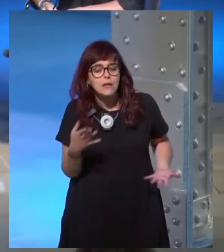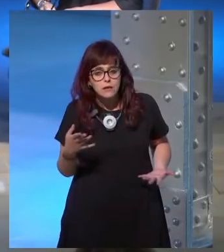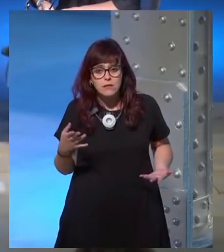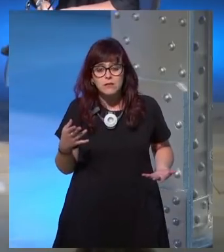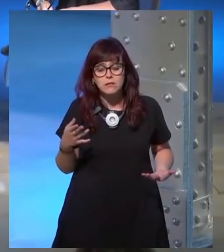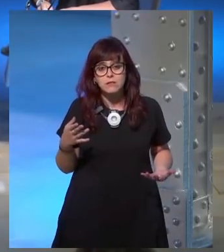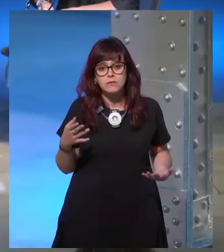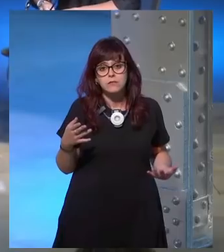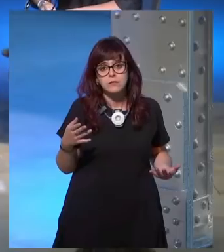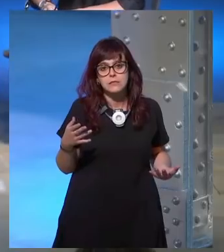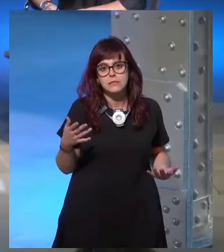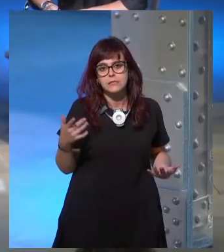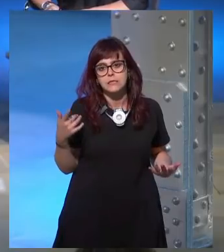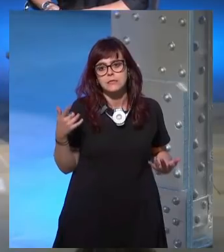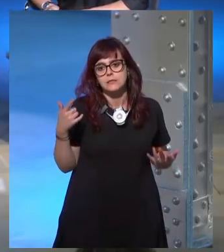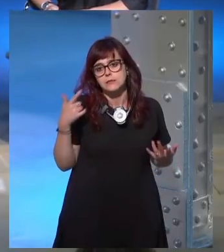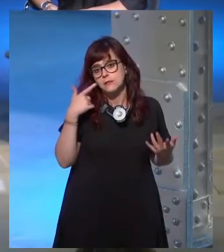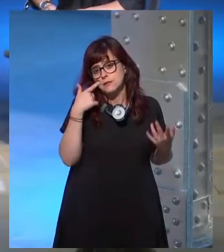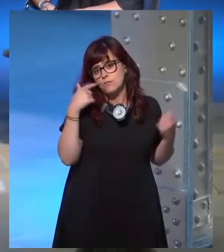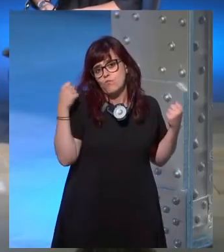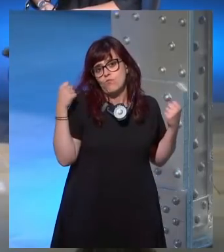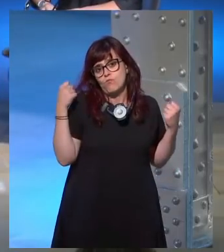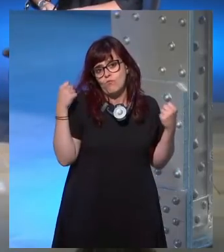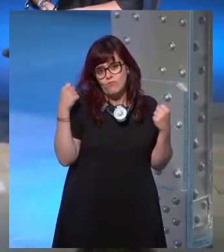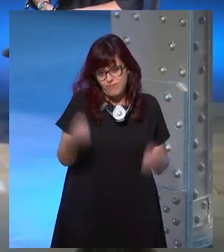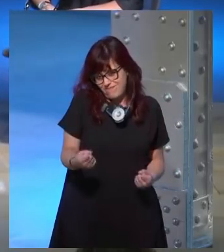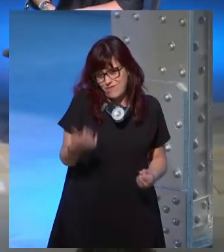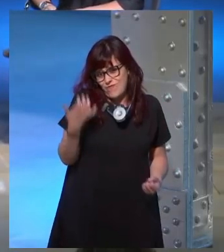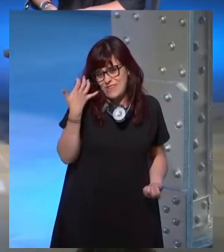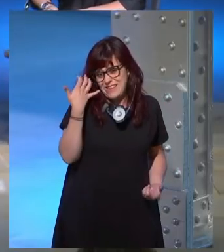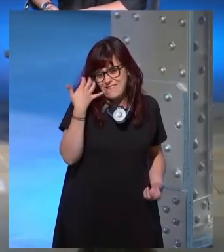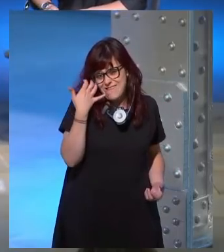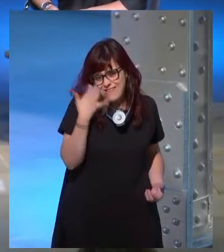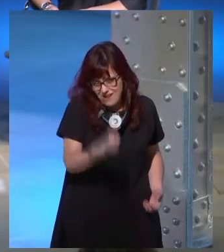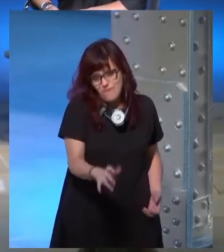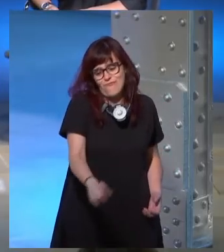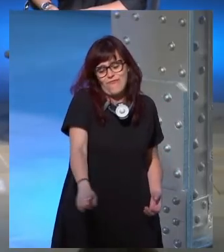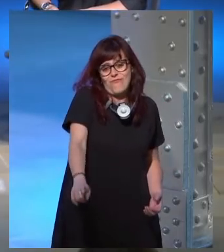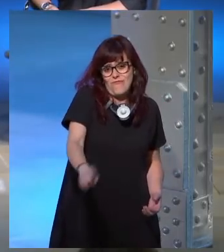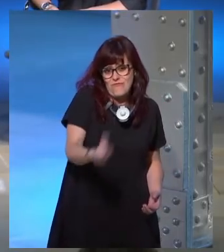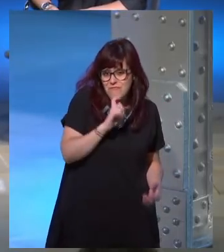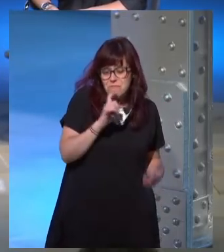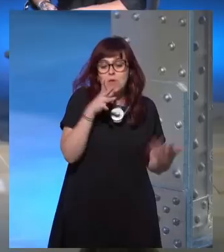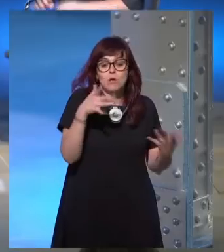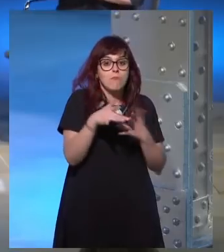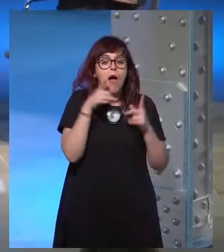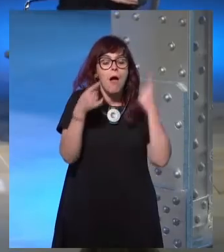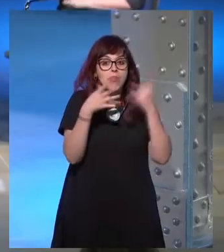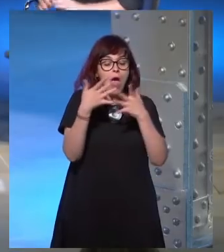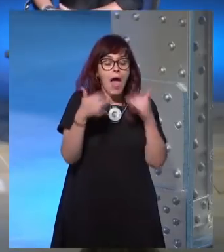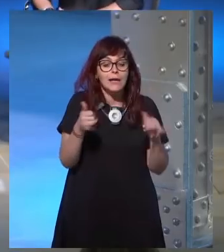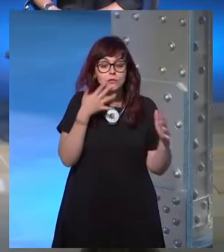It's really hard. It's really weird. Yeah. Because I come to stuff like this, and you're like, oh,